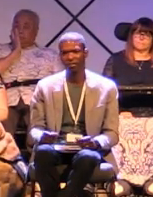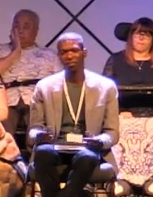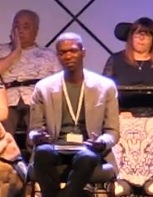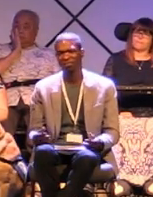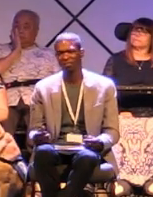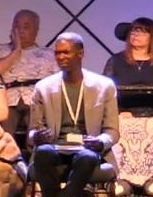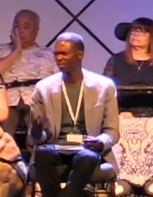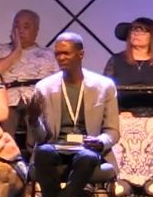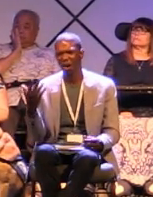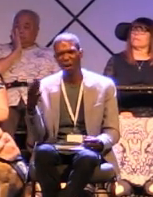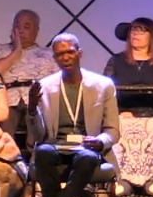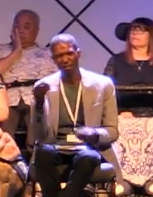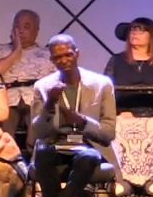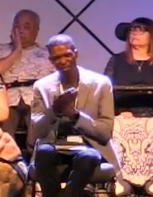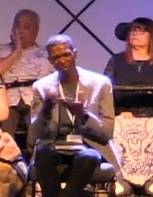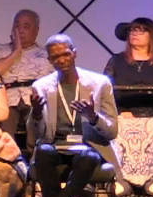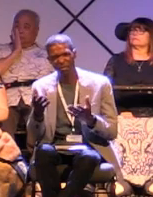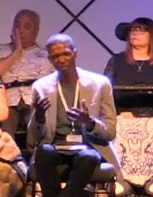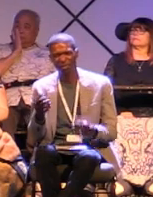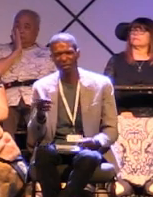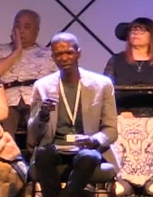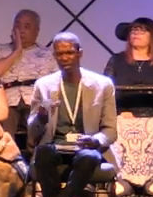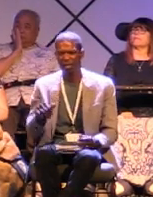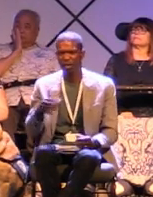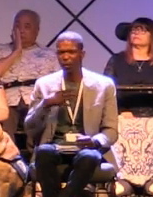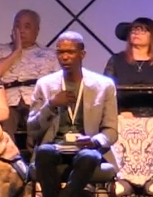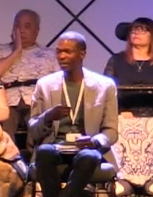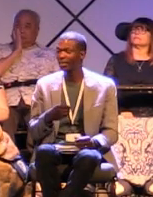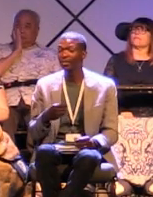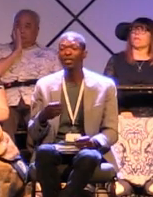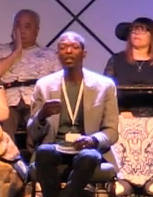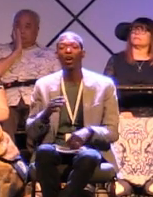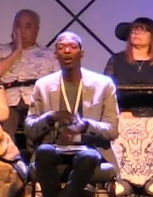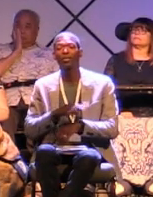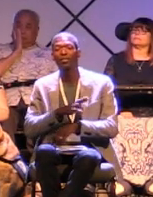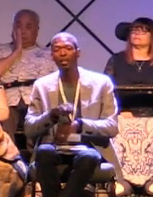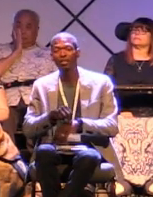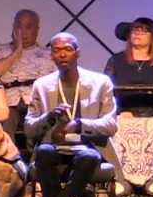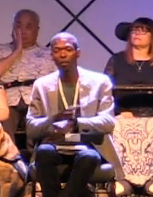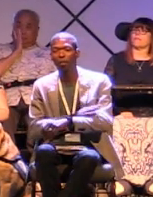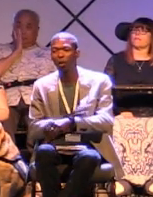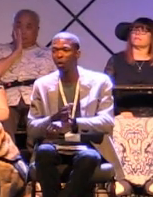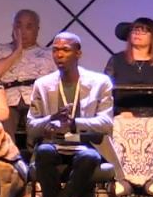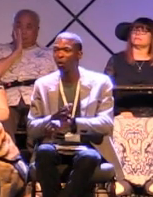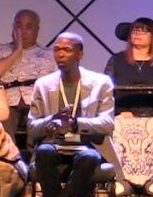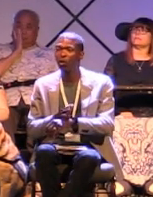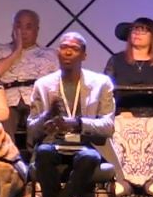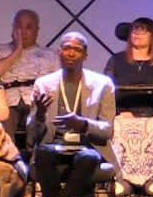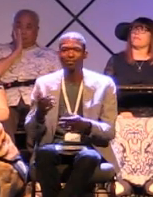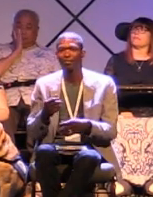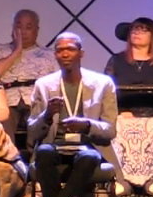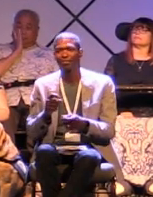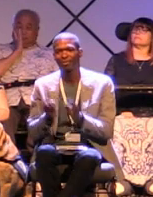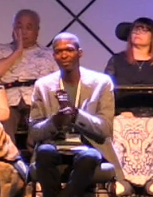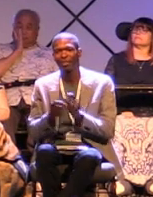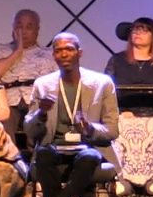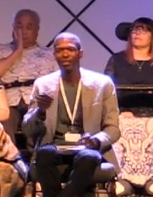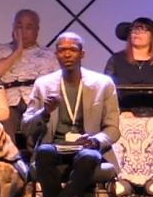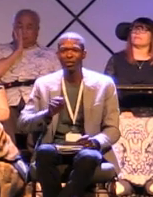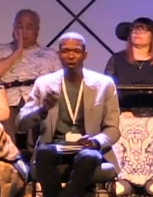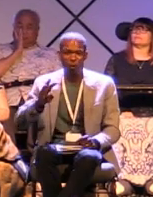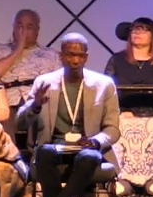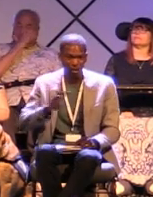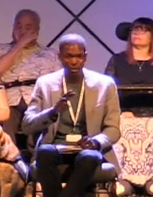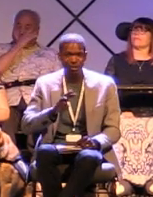As you were told, my name is Randy White, and I serve on the National Board, or I'm sorry, on the Northwest Regional Board